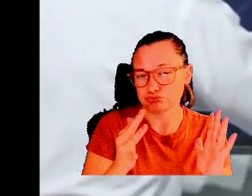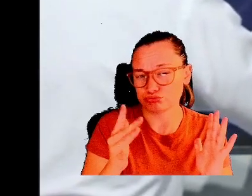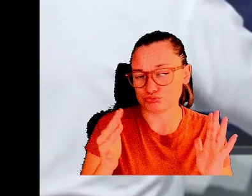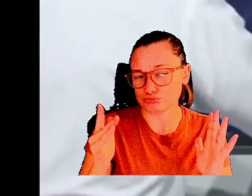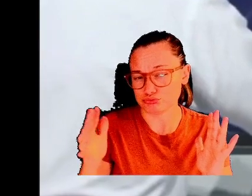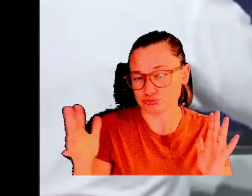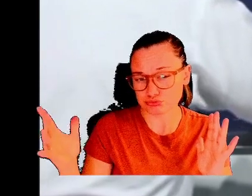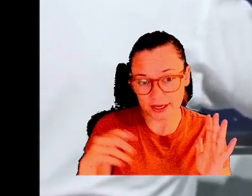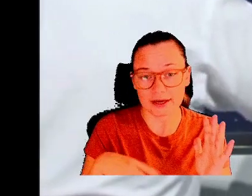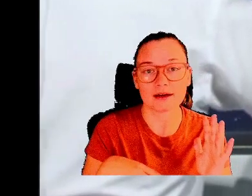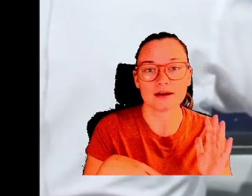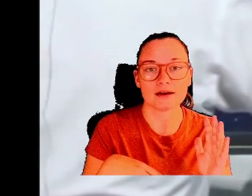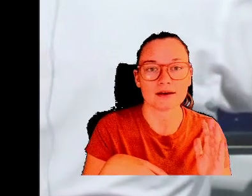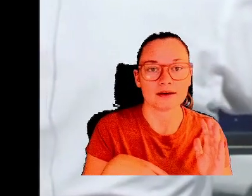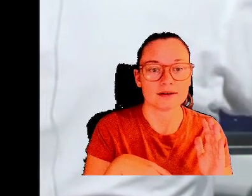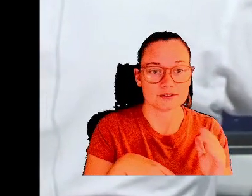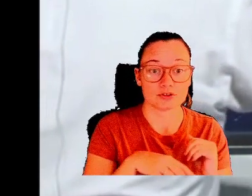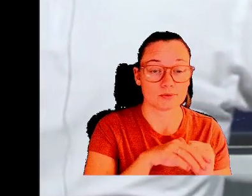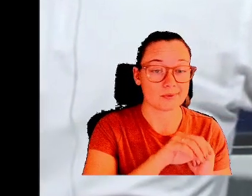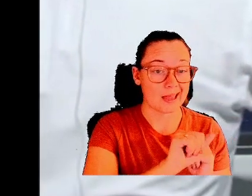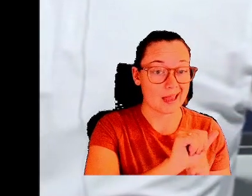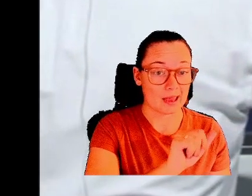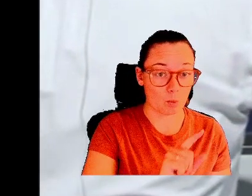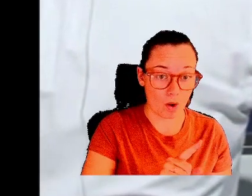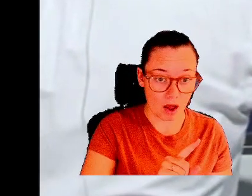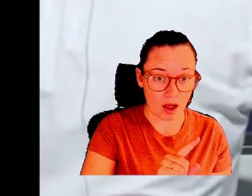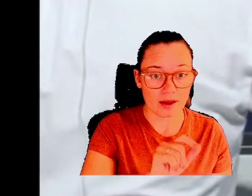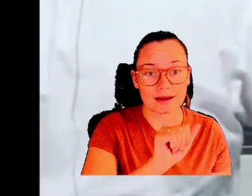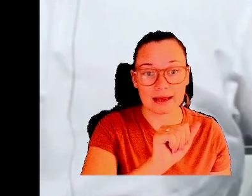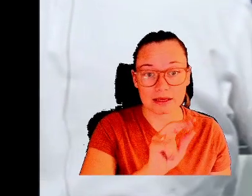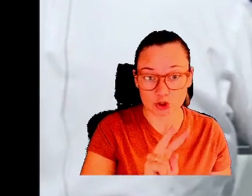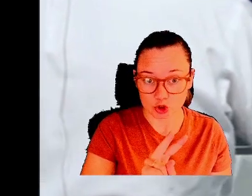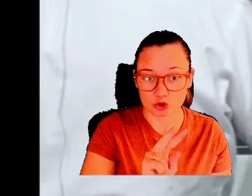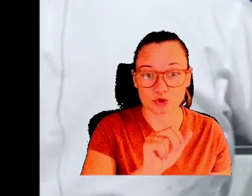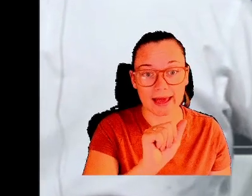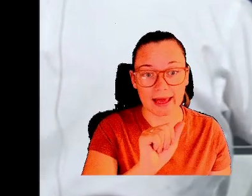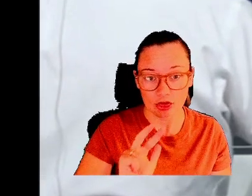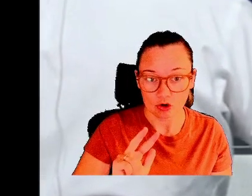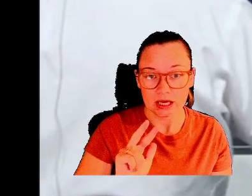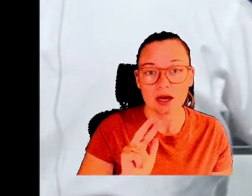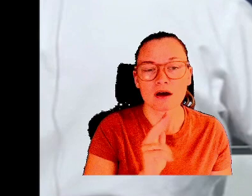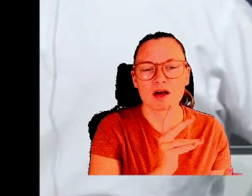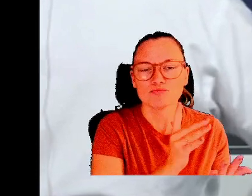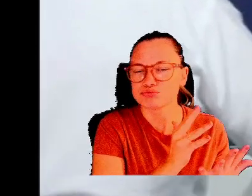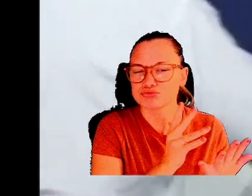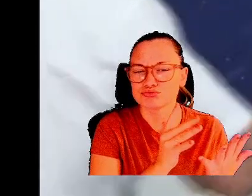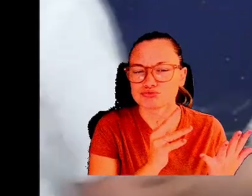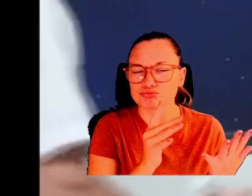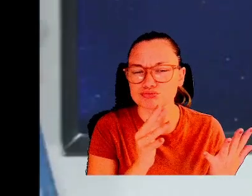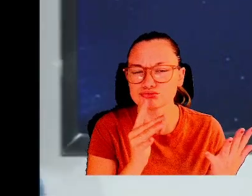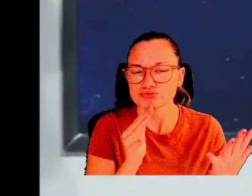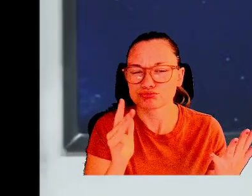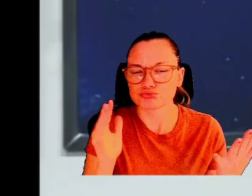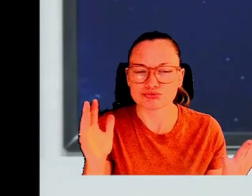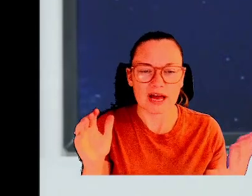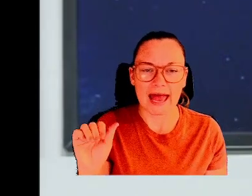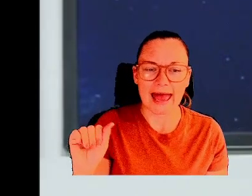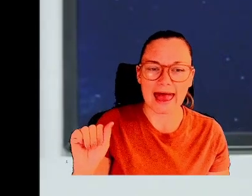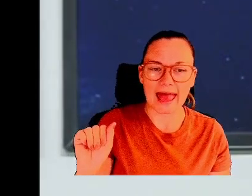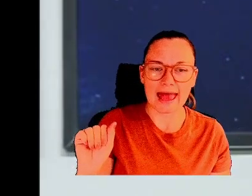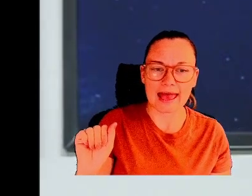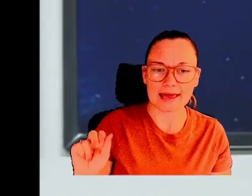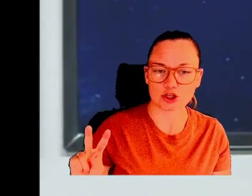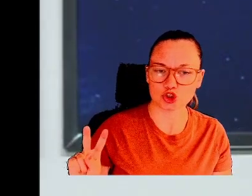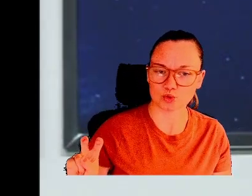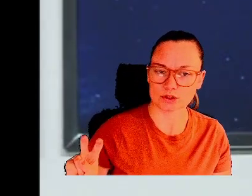was the second term, and this was the third term, and this was the fourth term. But we're going to need to figure out a formula